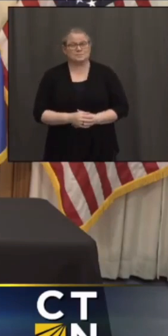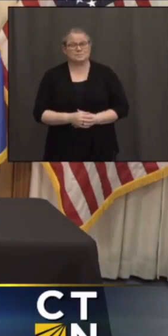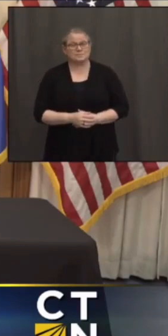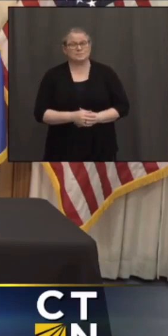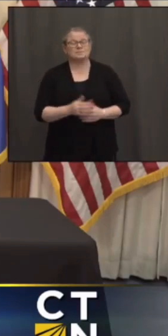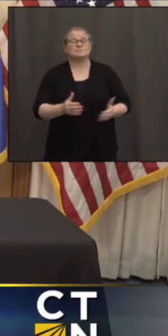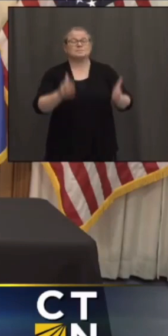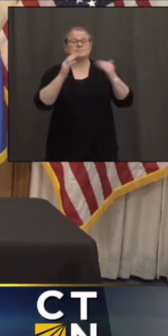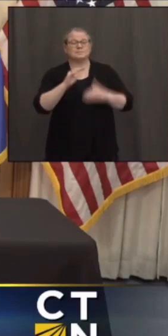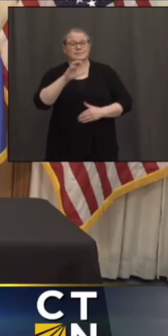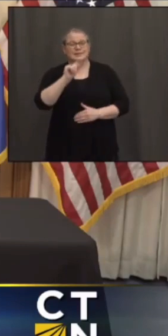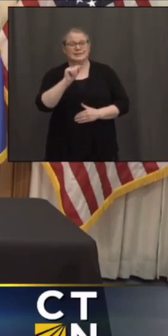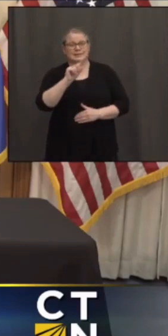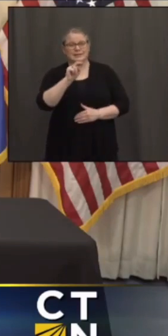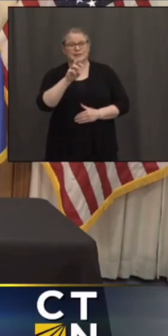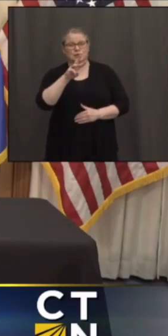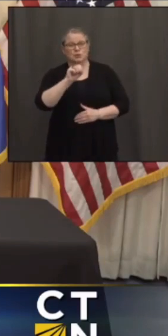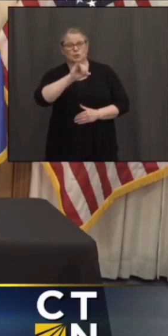CT News Junkie.